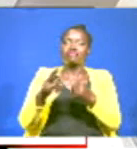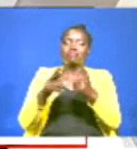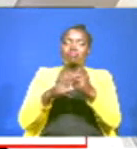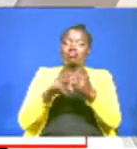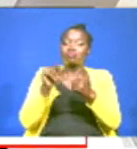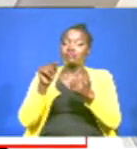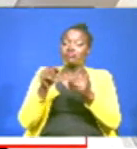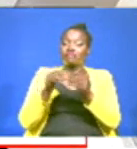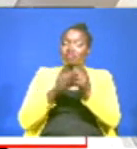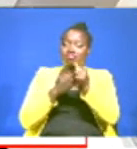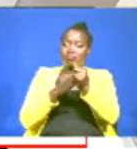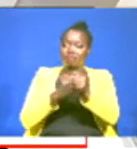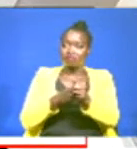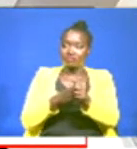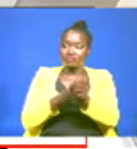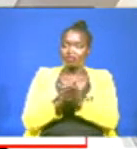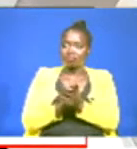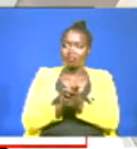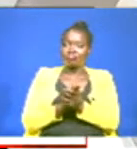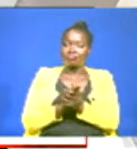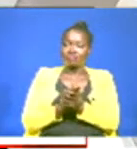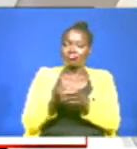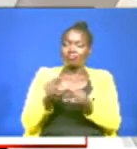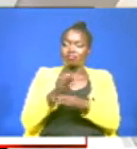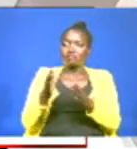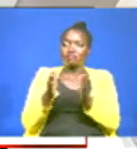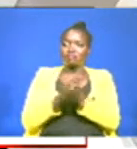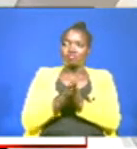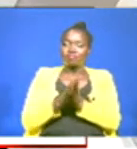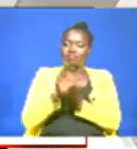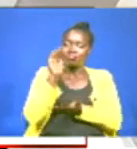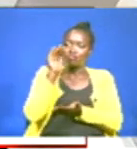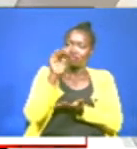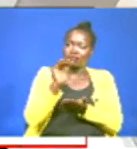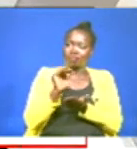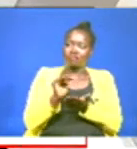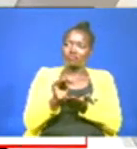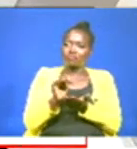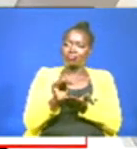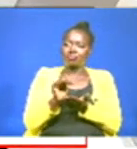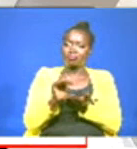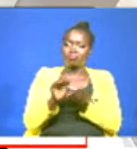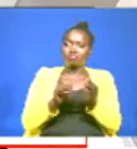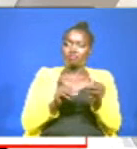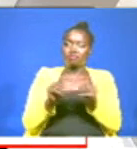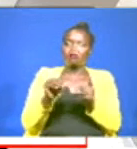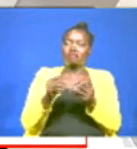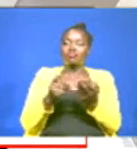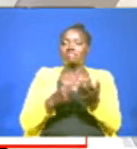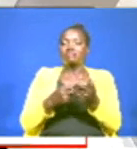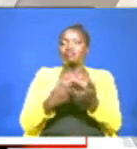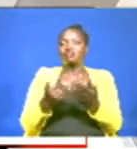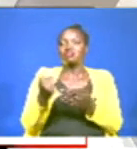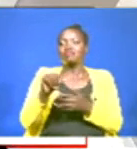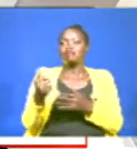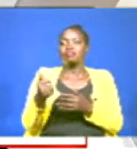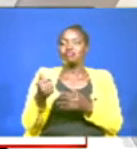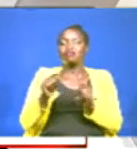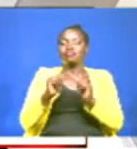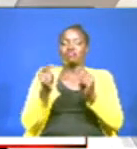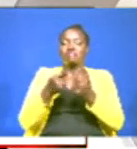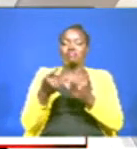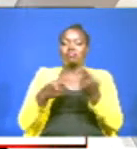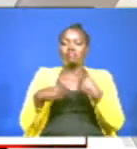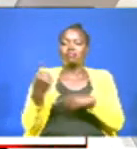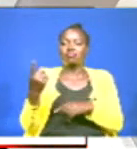with a seven-point lead. So I hope they are beaten tomorrow so that lead can be reduced to a manageable figure that any other team can come and beat